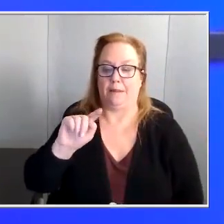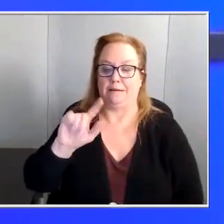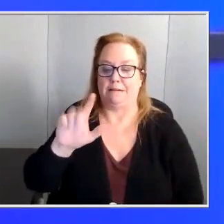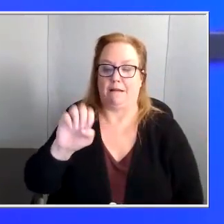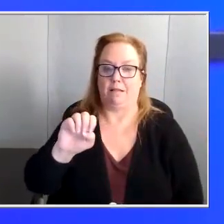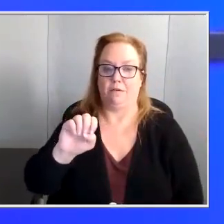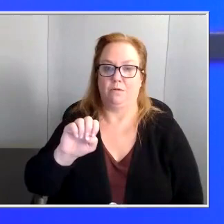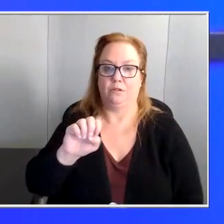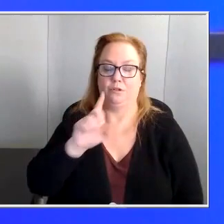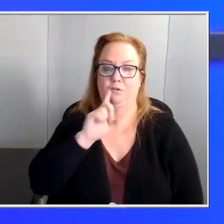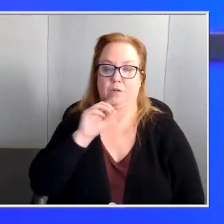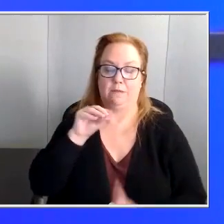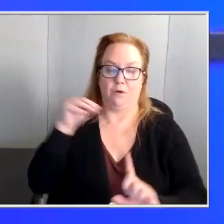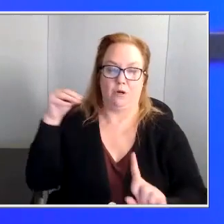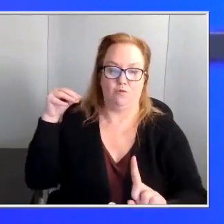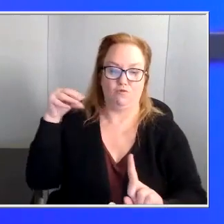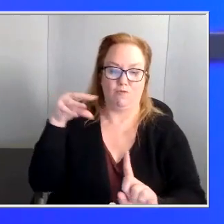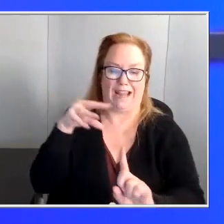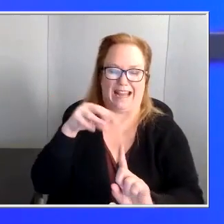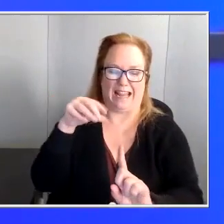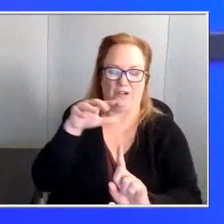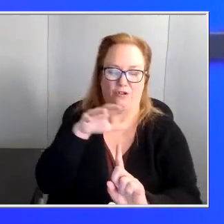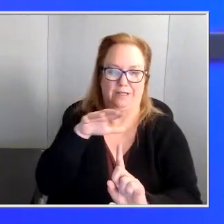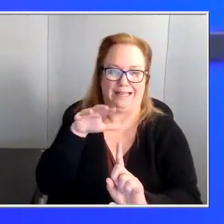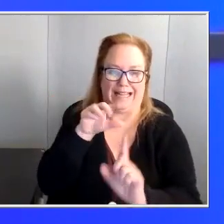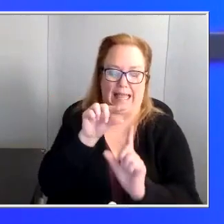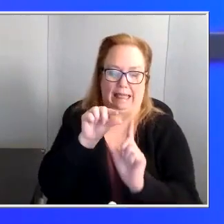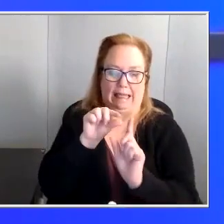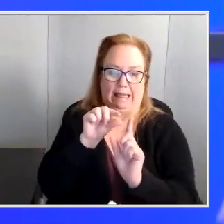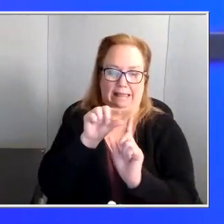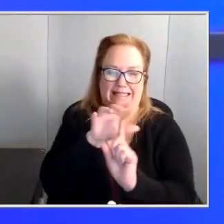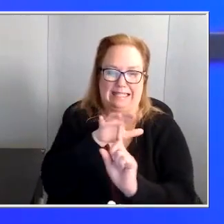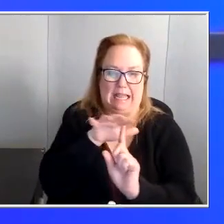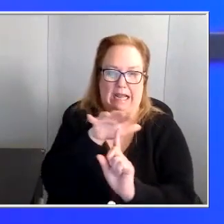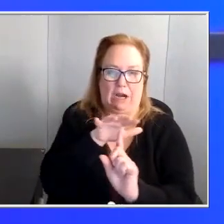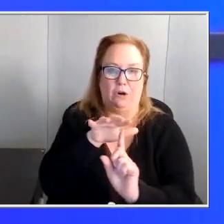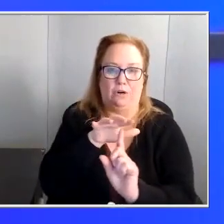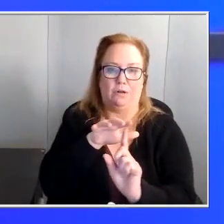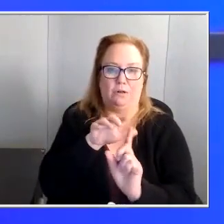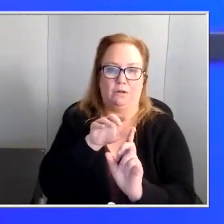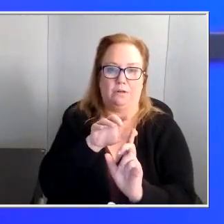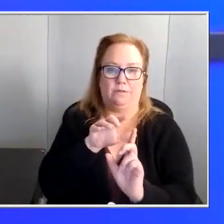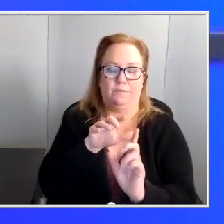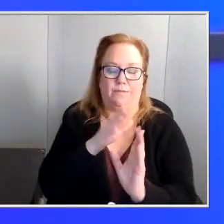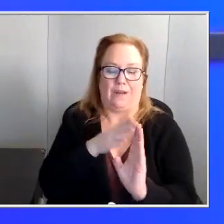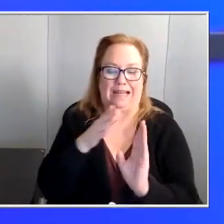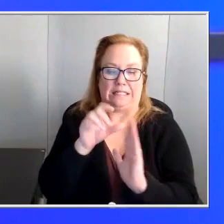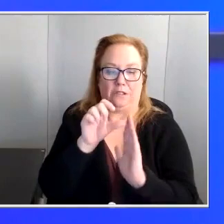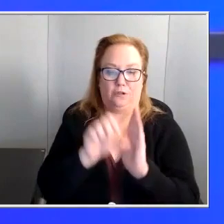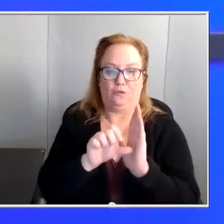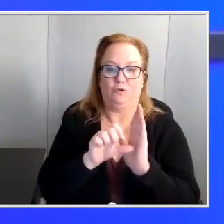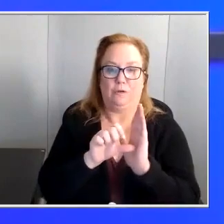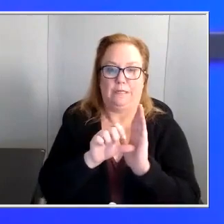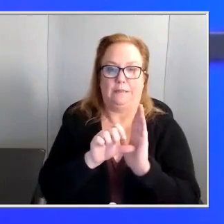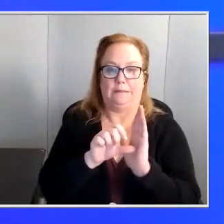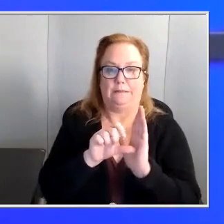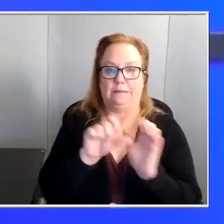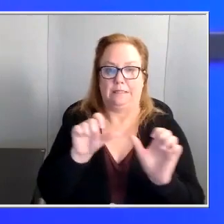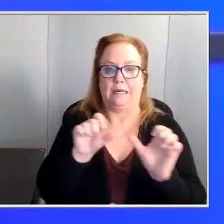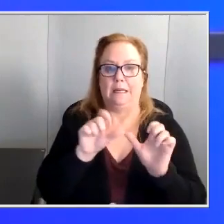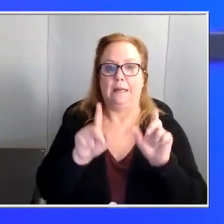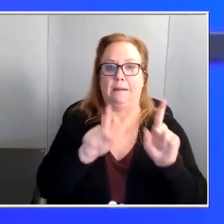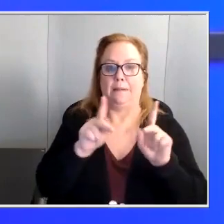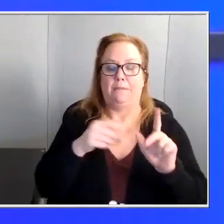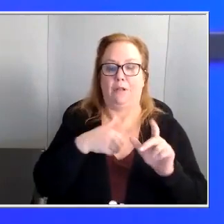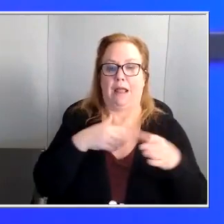just delivering radiation to this very, very thin margin adjacent to surgery. So people who have